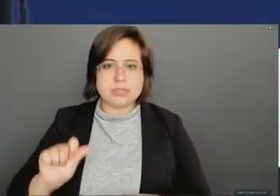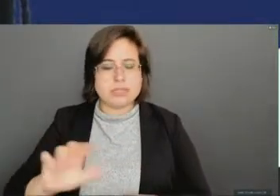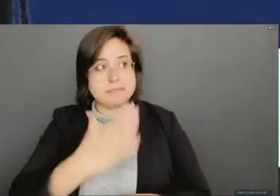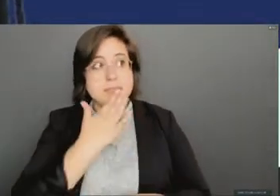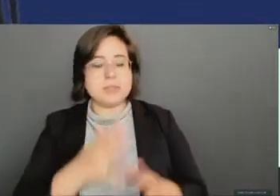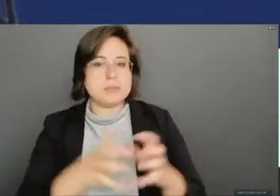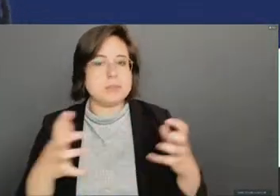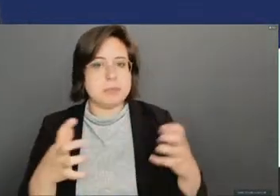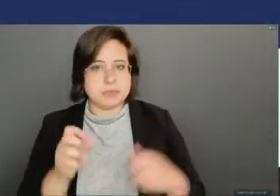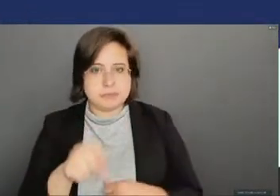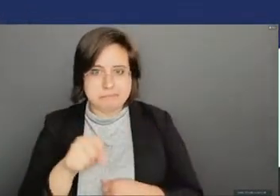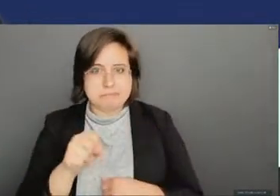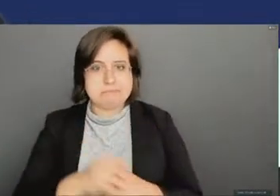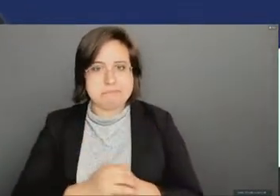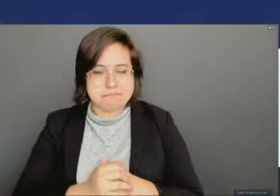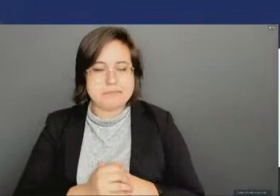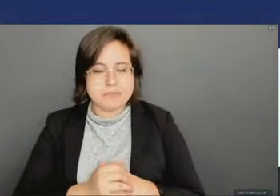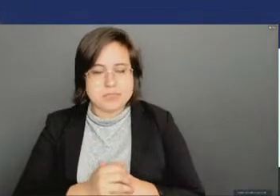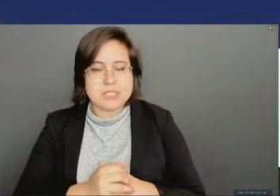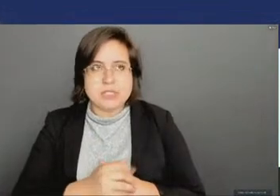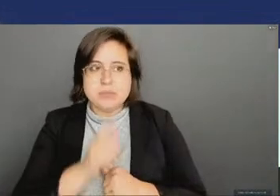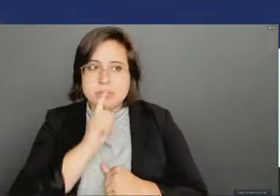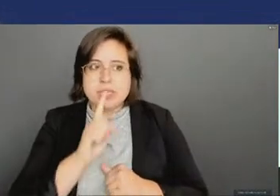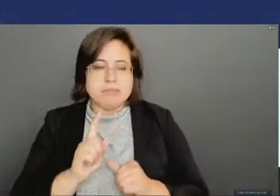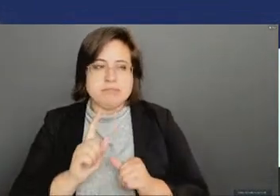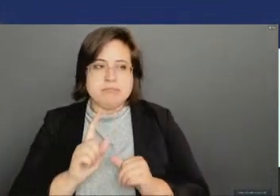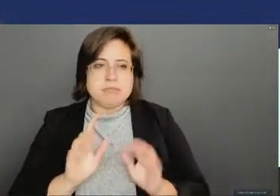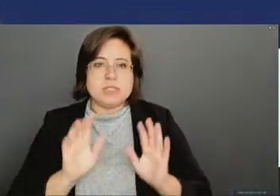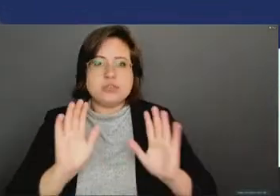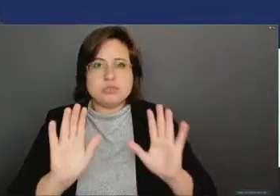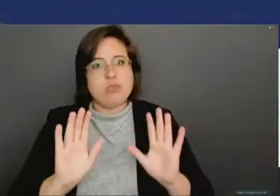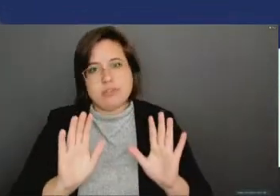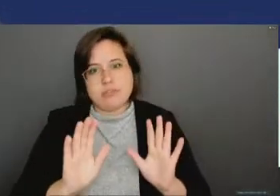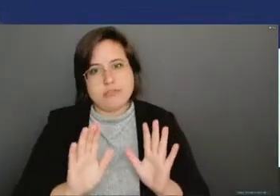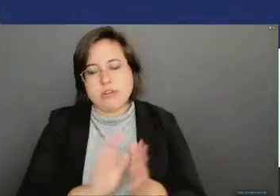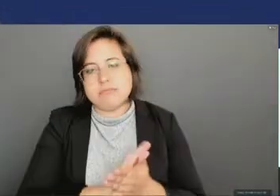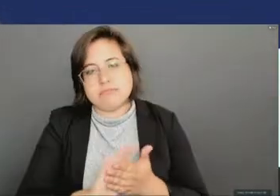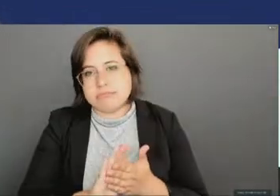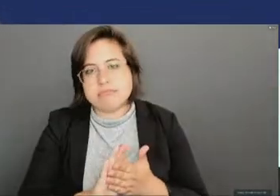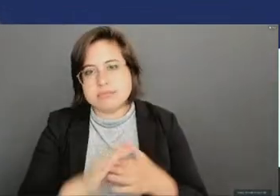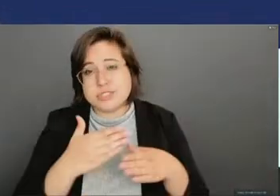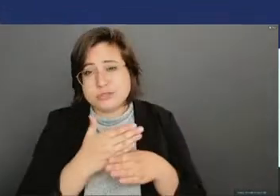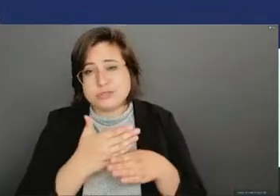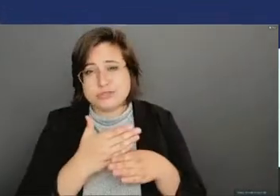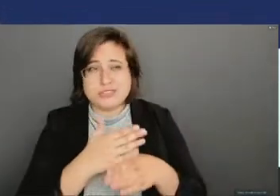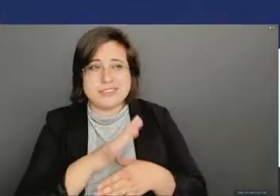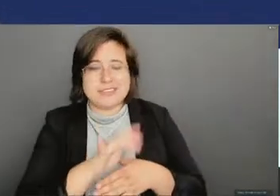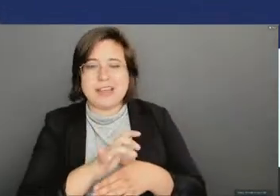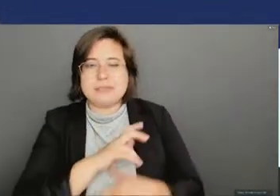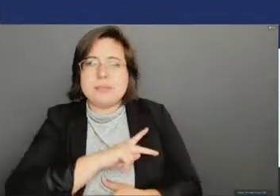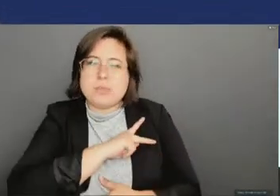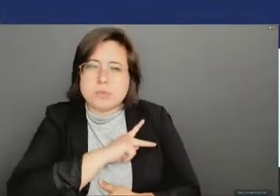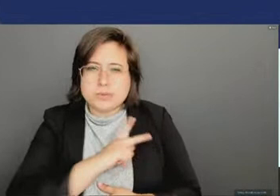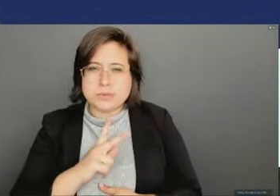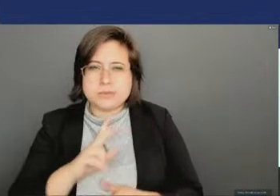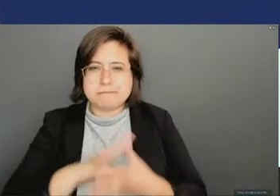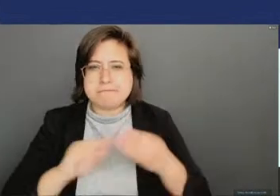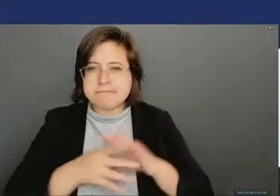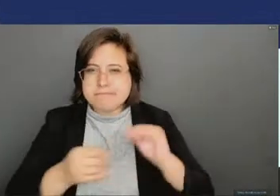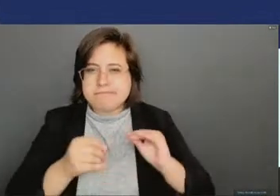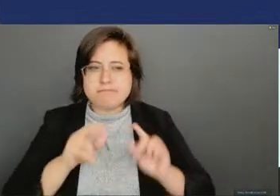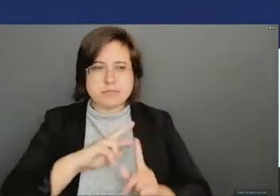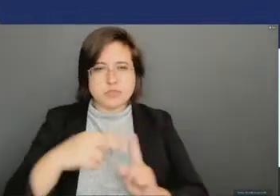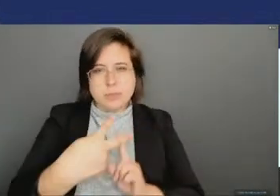Dr. Murthy. It's really wonderful and generous of you to share that personal story and those personal perspectives,